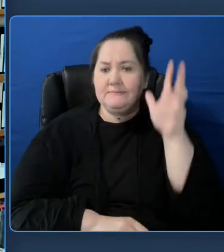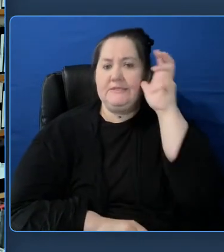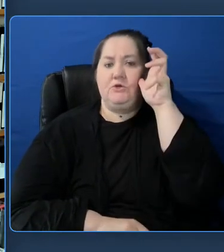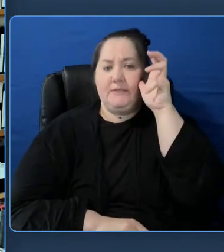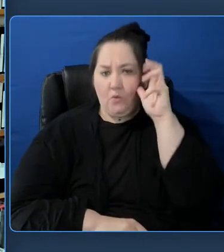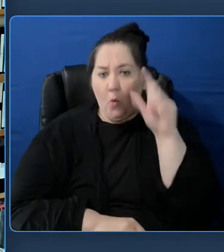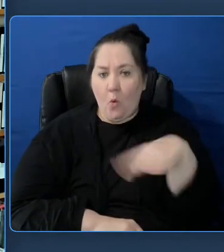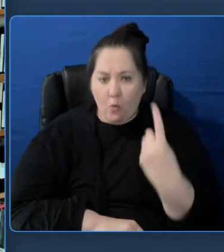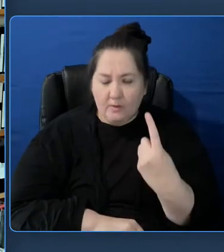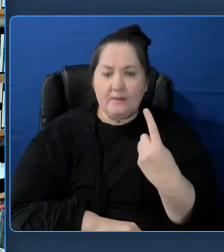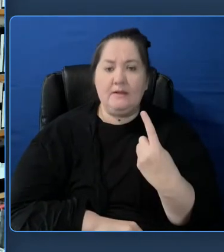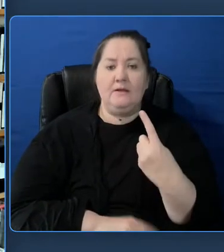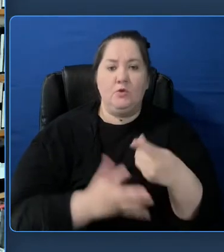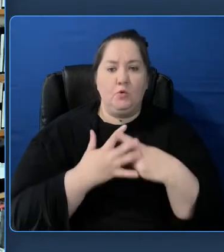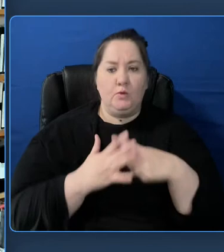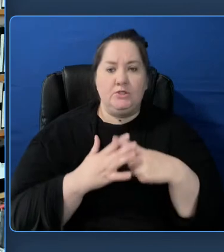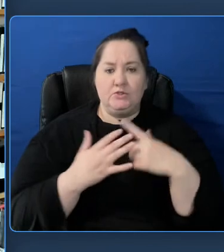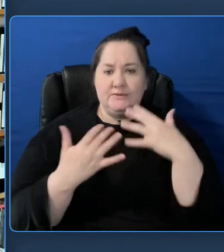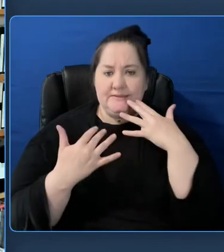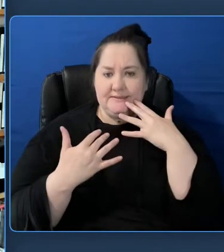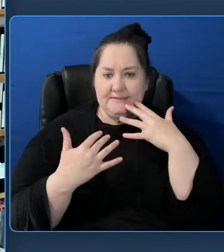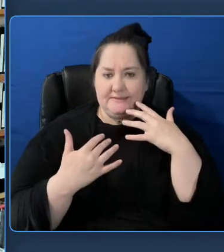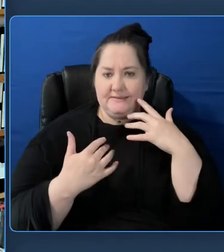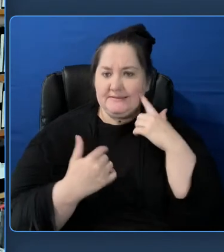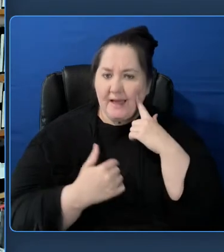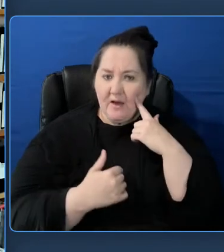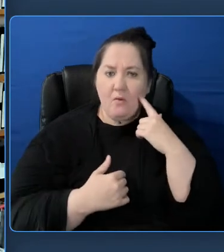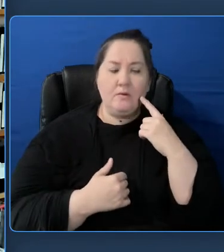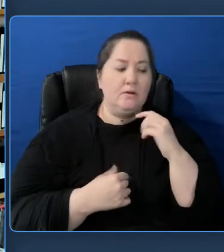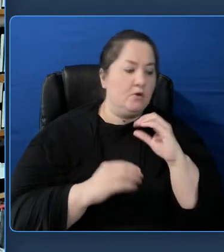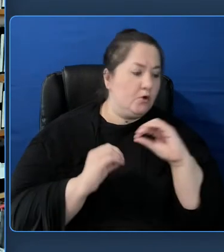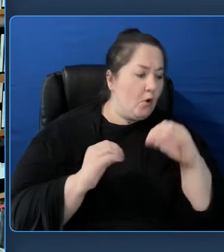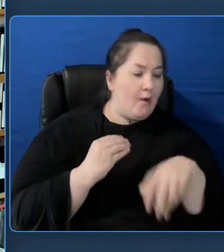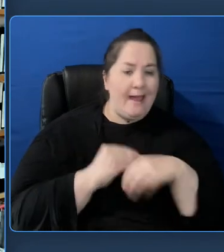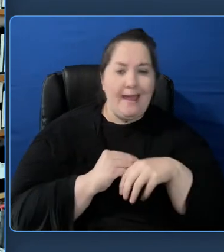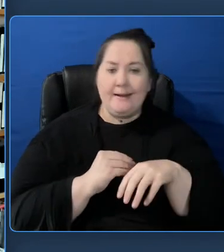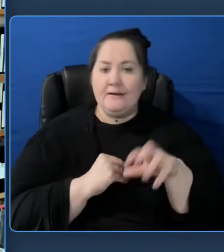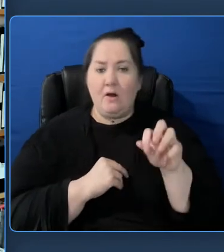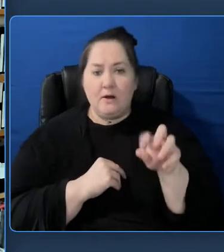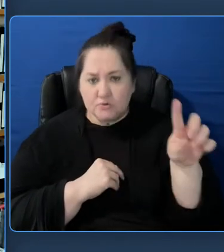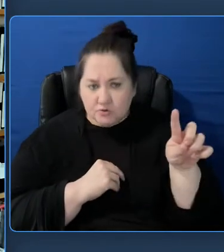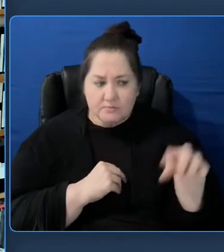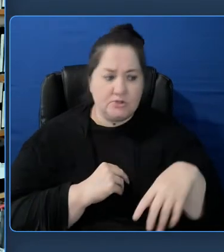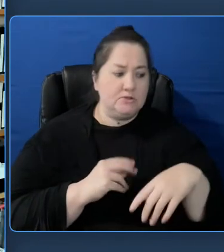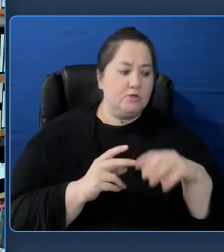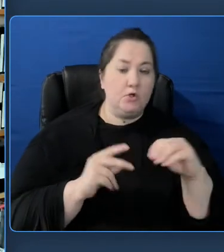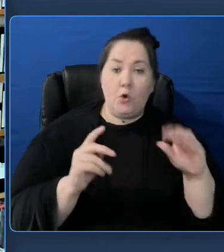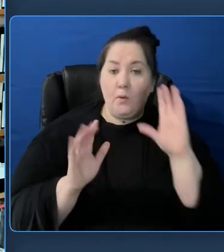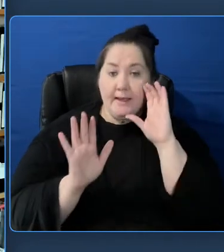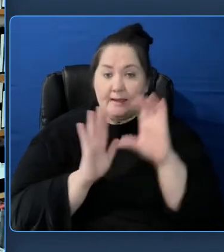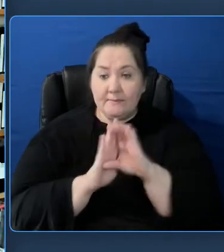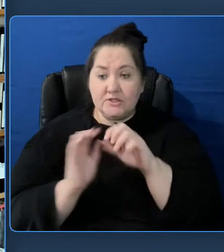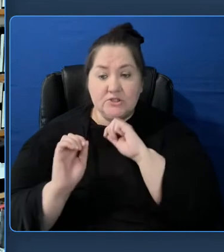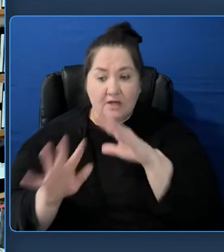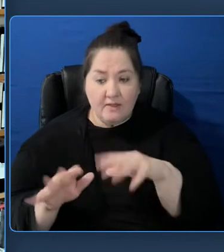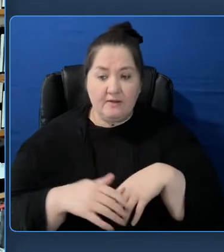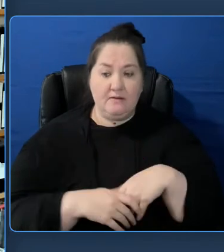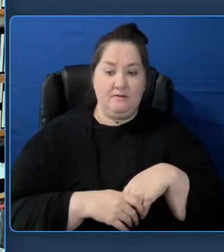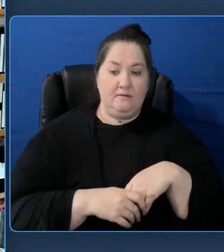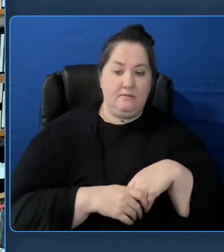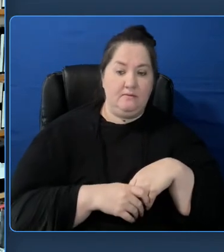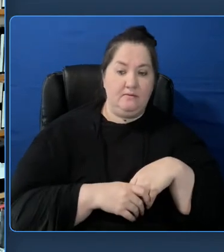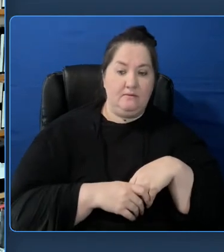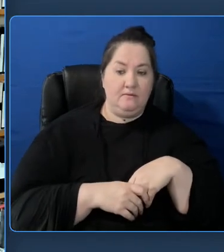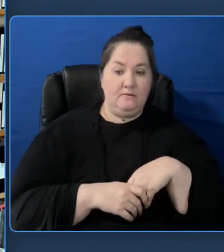hearing the original soundtrack. No description, but no image. I'm not going to show you an